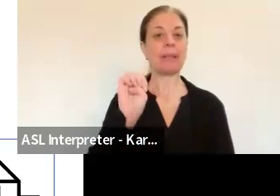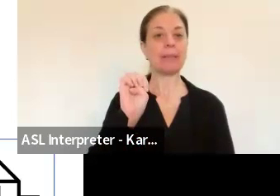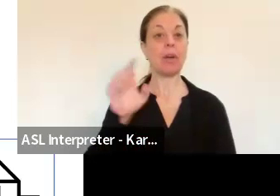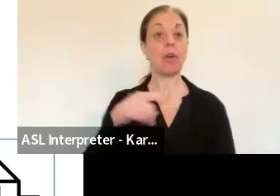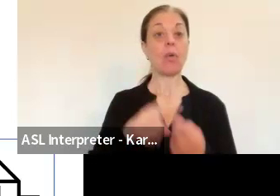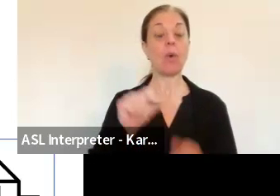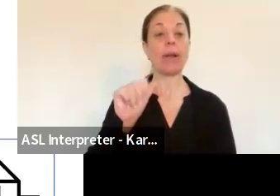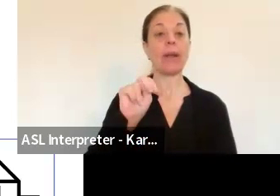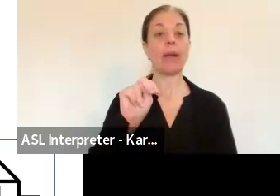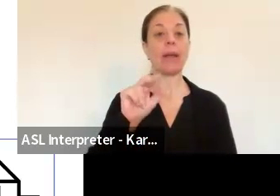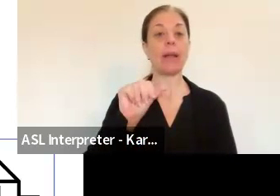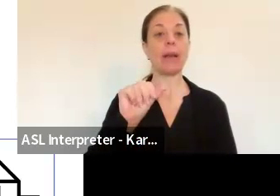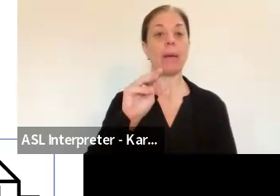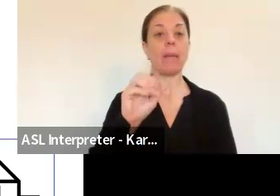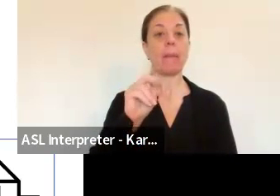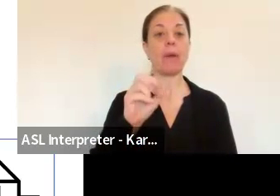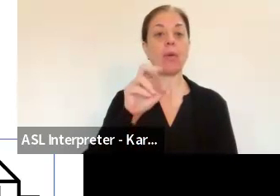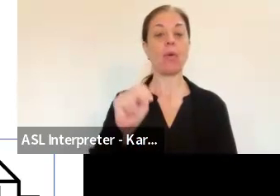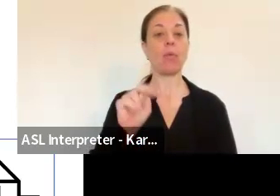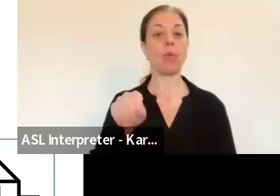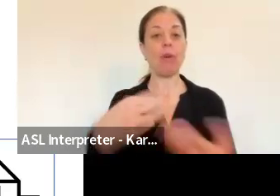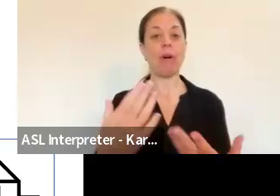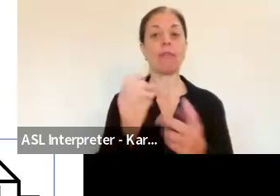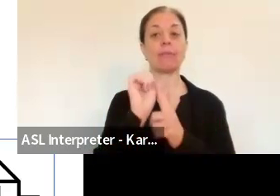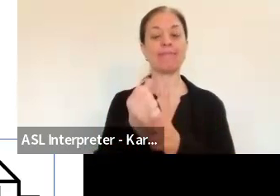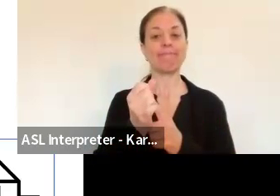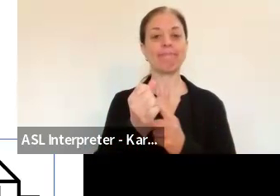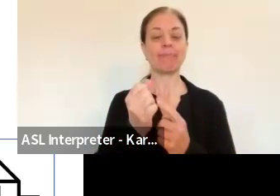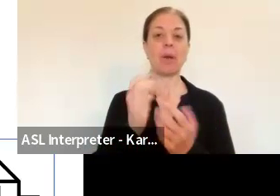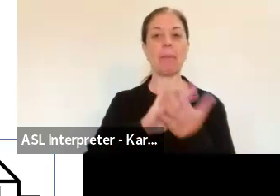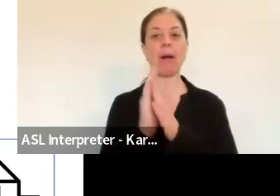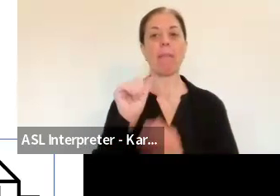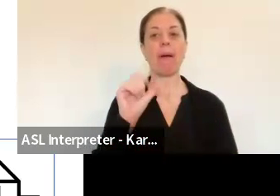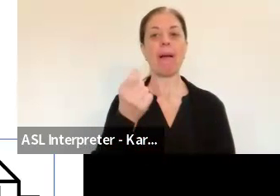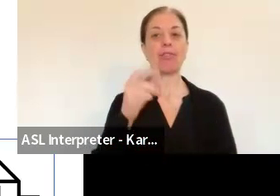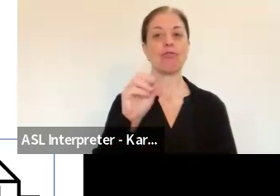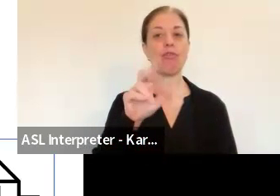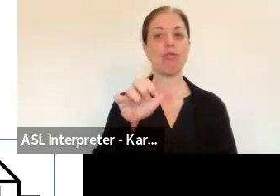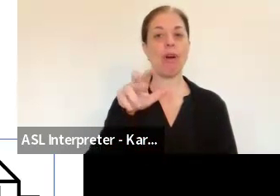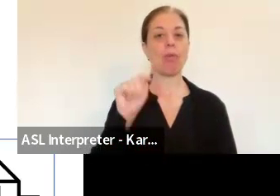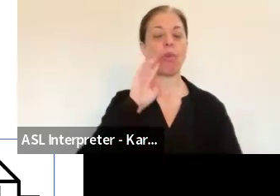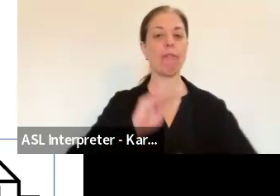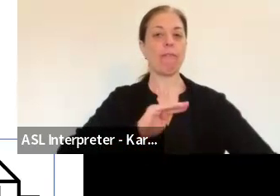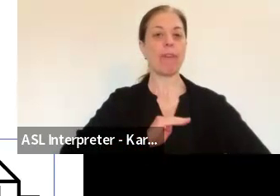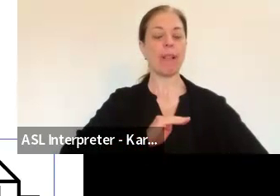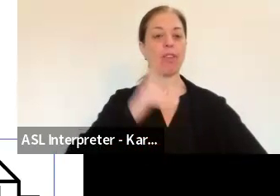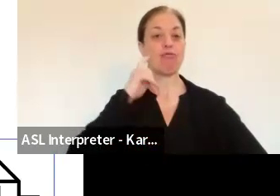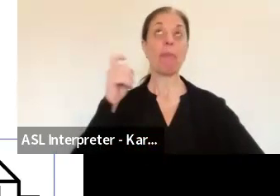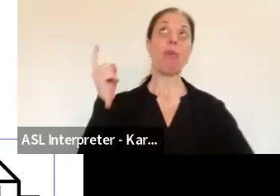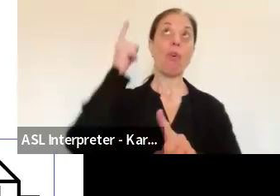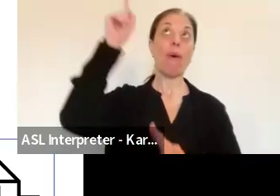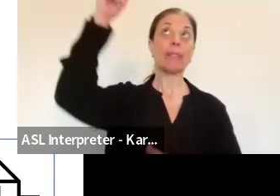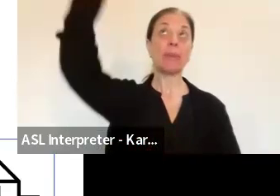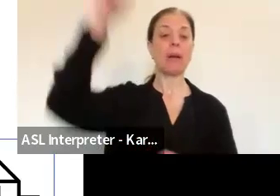was offered the chance to become an astronaut, it would fulfill her childhood dream of going to space. But it would also put the